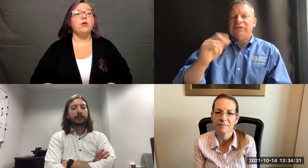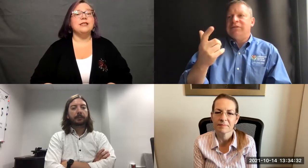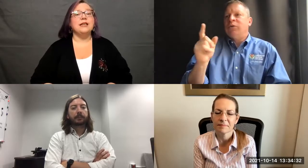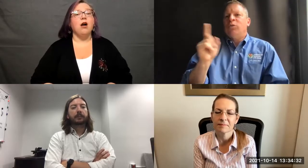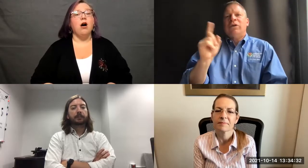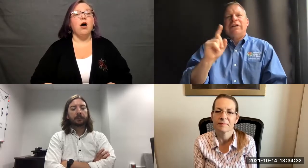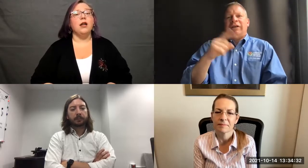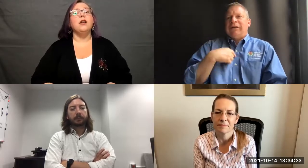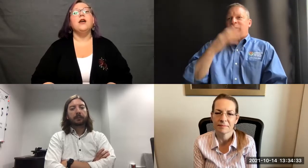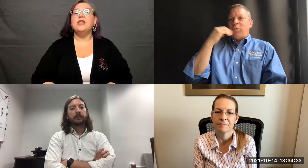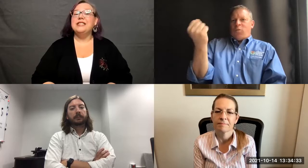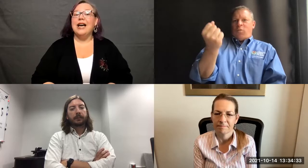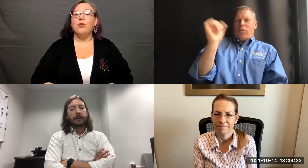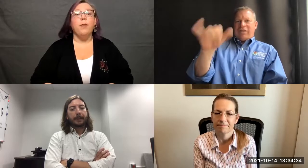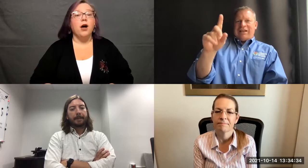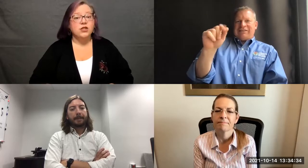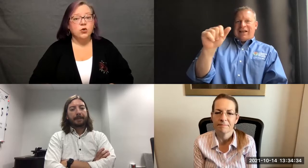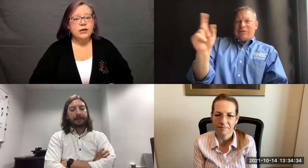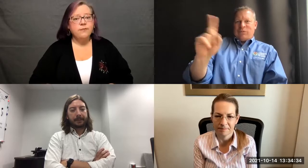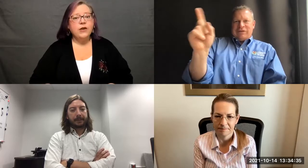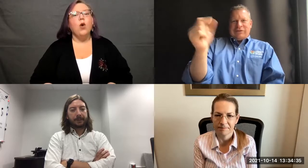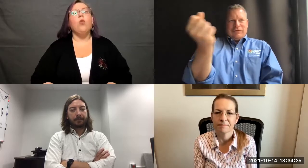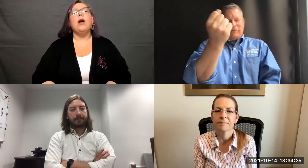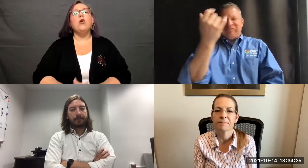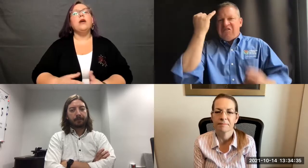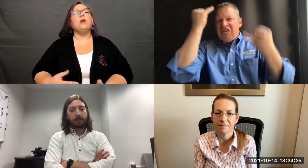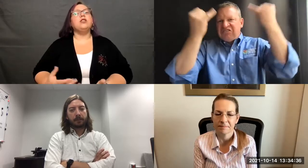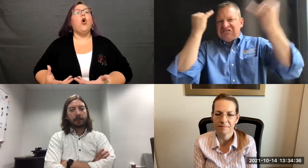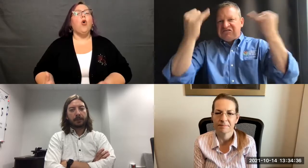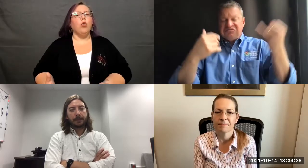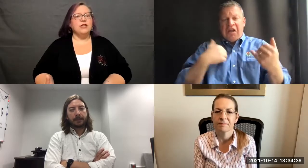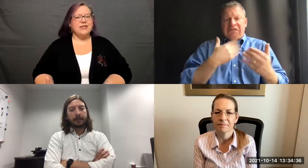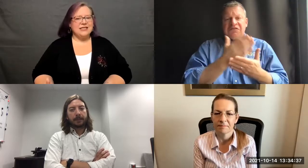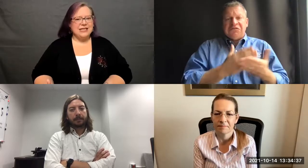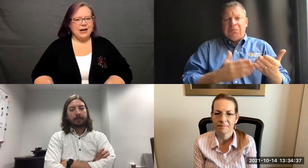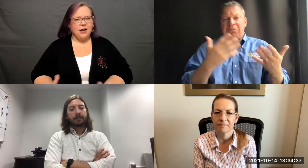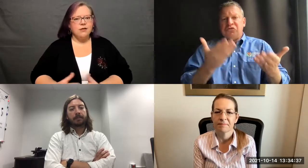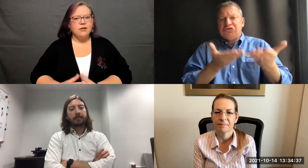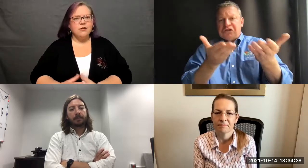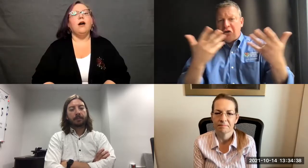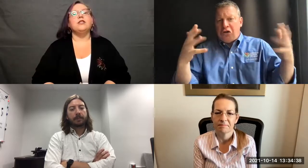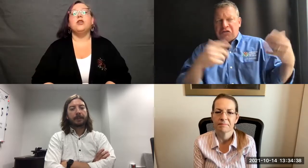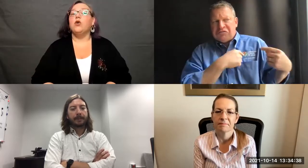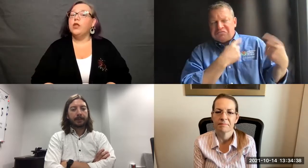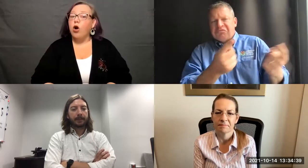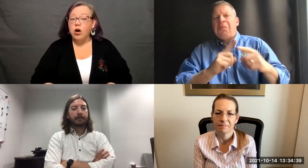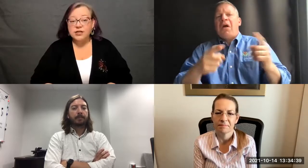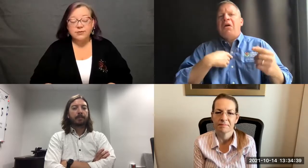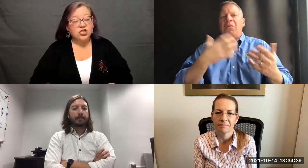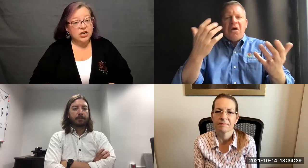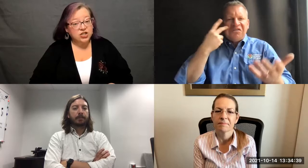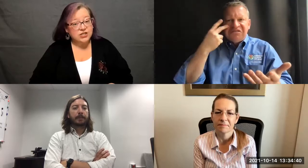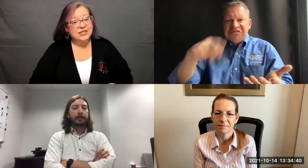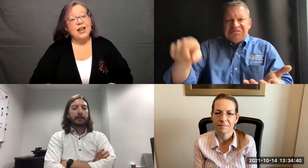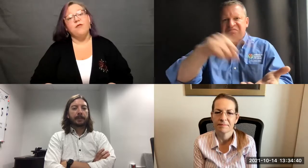be focusing on the data repository. Where are we going to hold this data? So there are